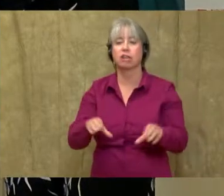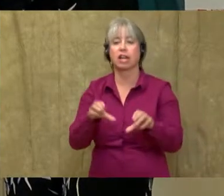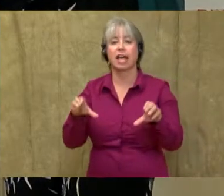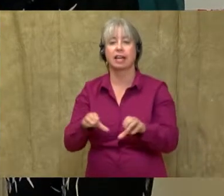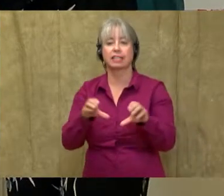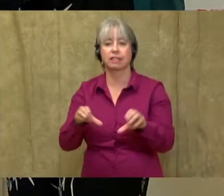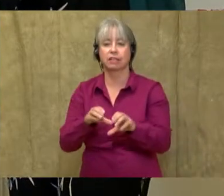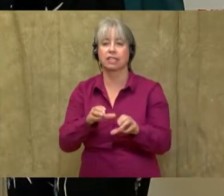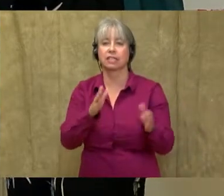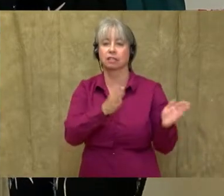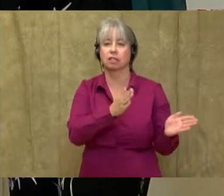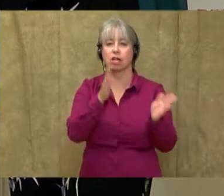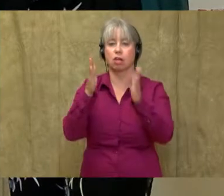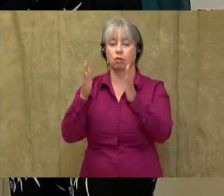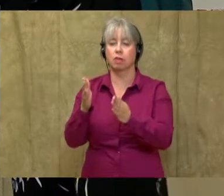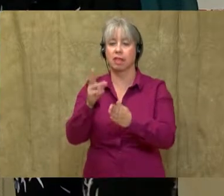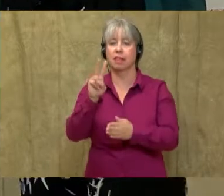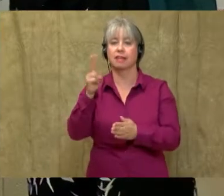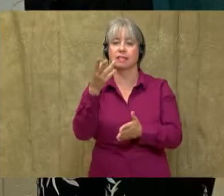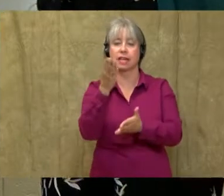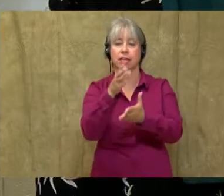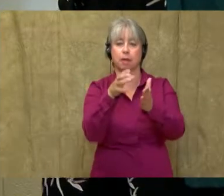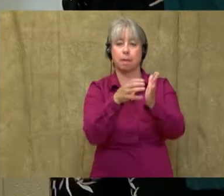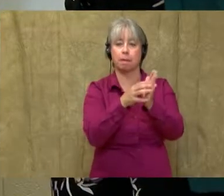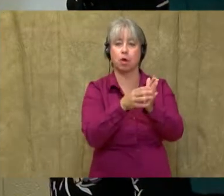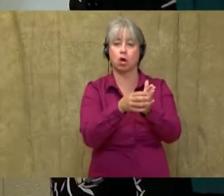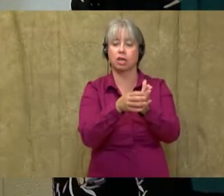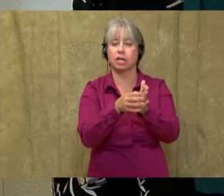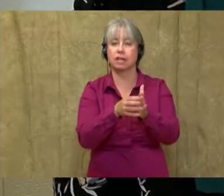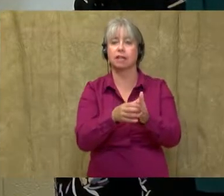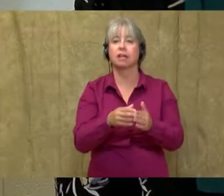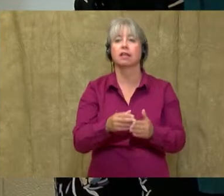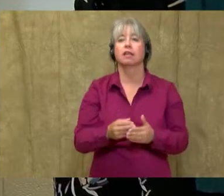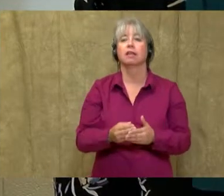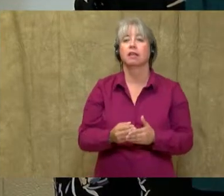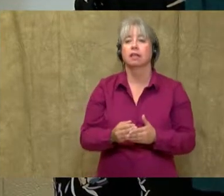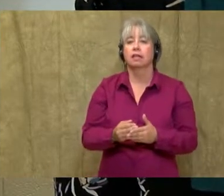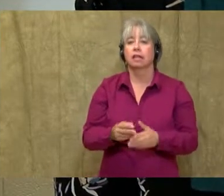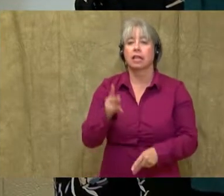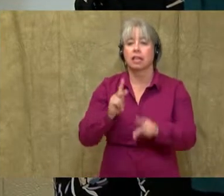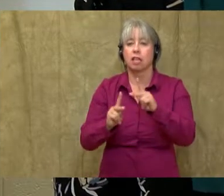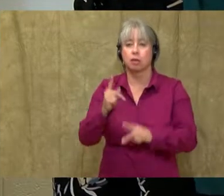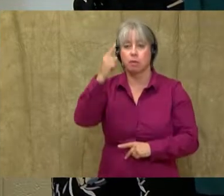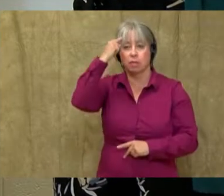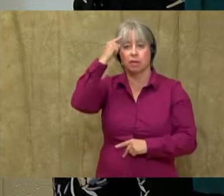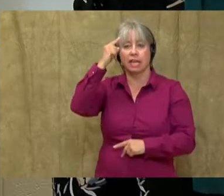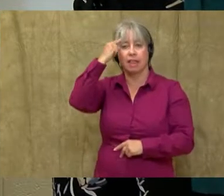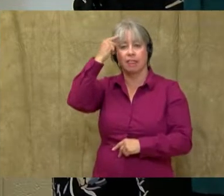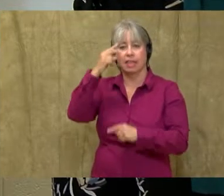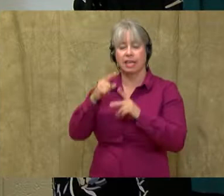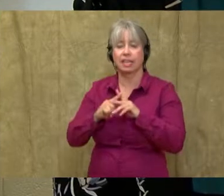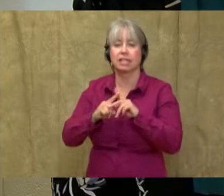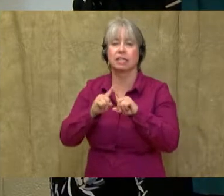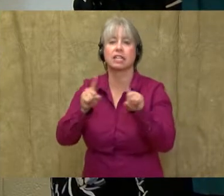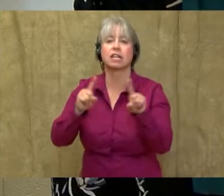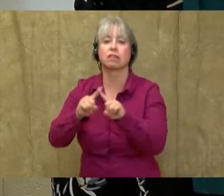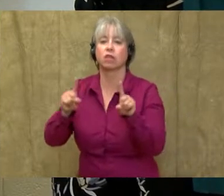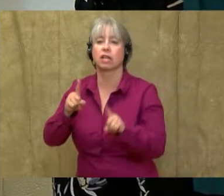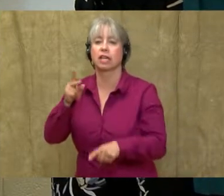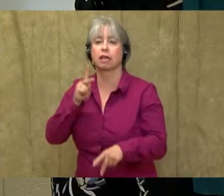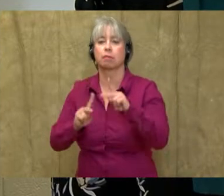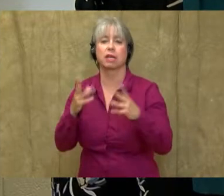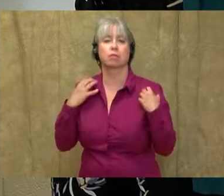let's move on to the next section of the poem. And the people began to think differently, and the people healed. And